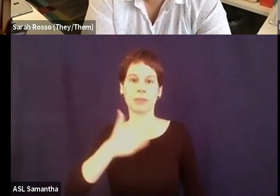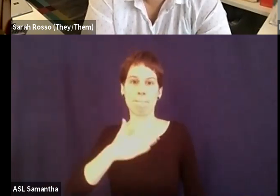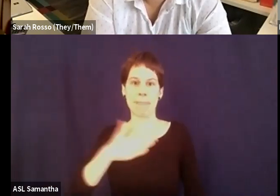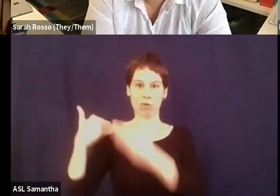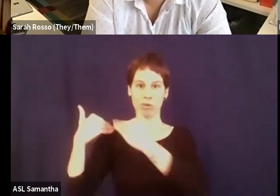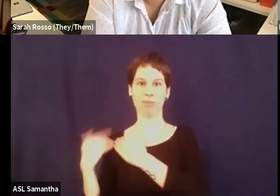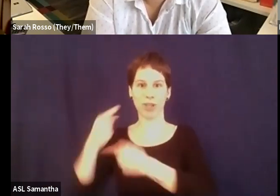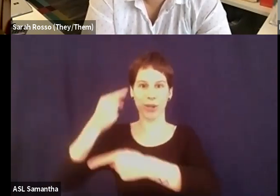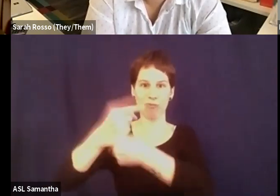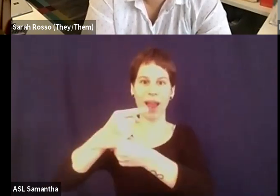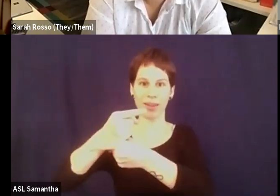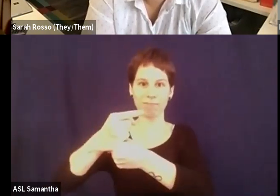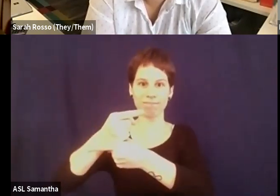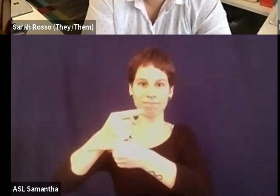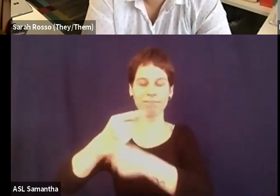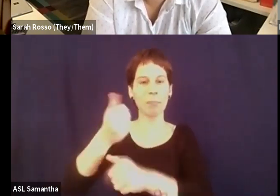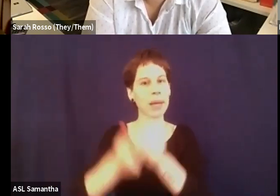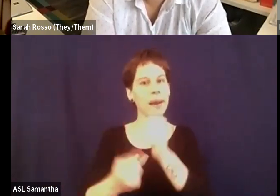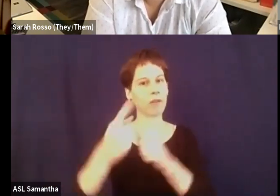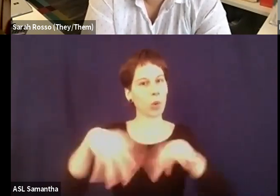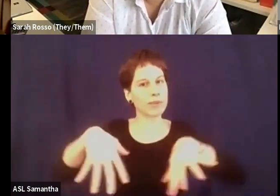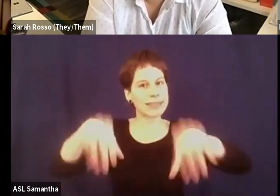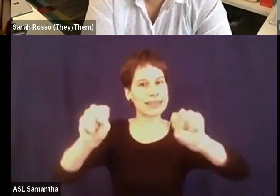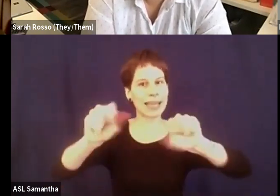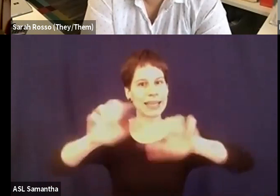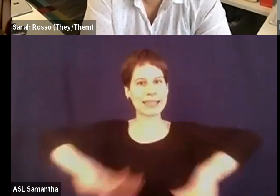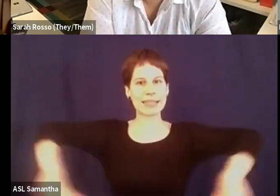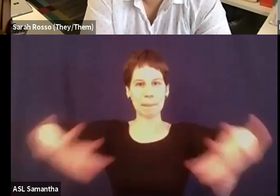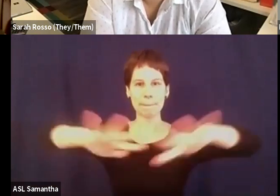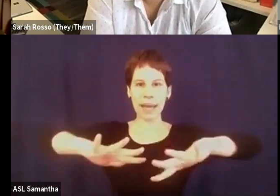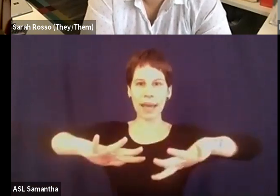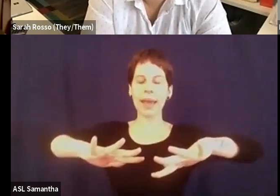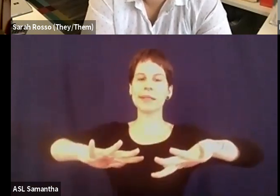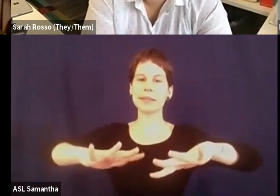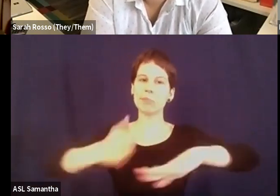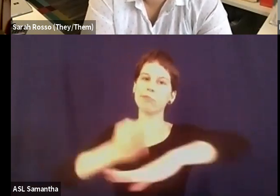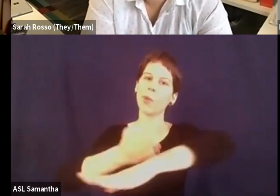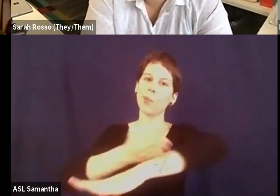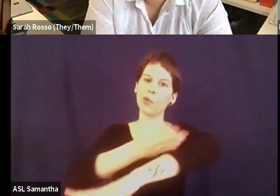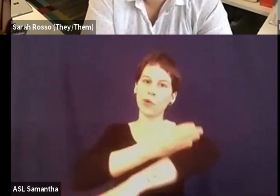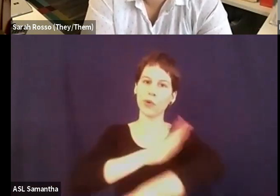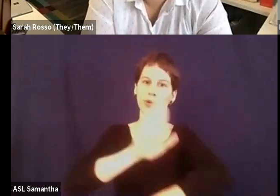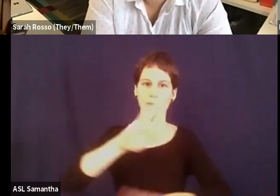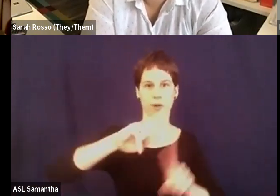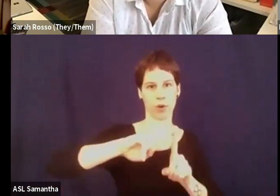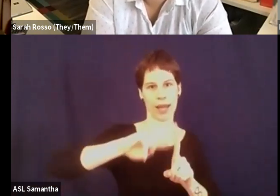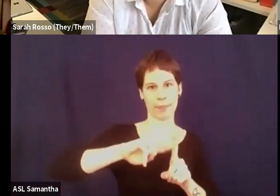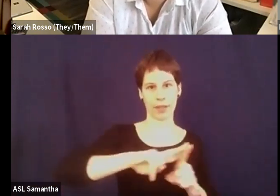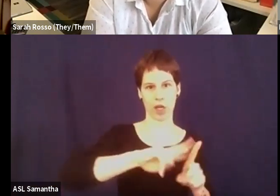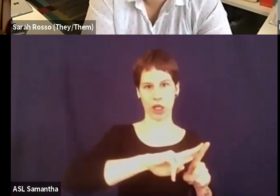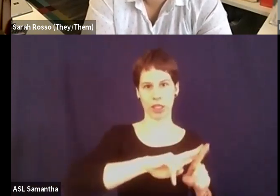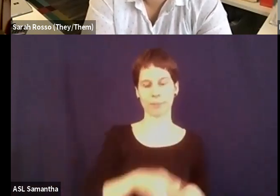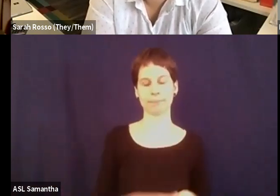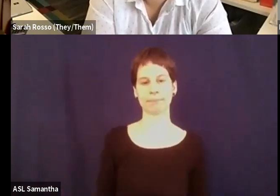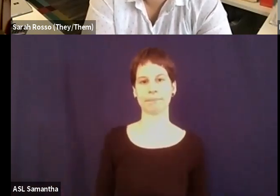But everyone can take space and can work on improving themselves and their vocabulary. I don't know if anyone